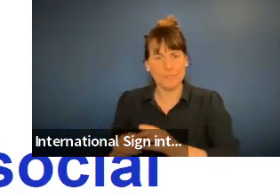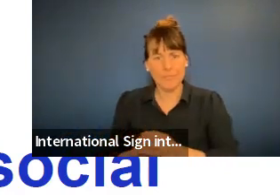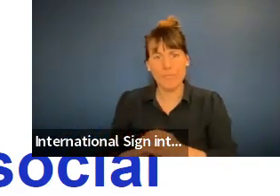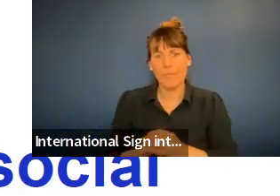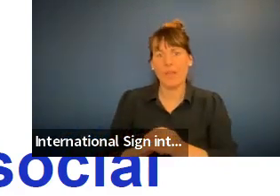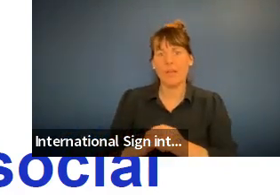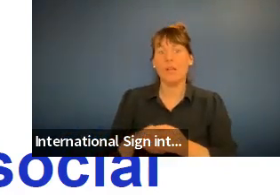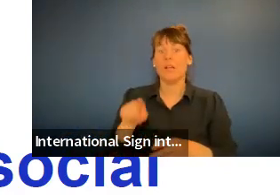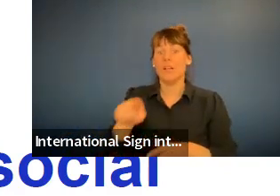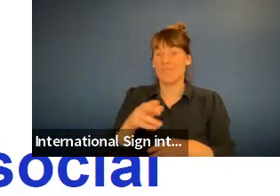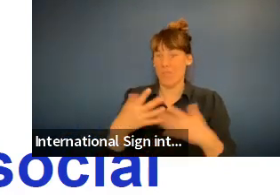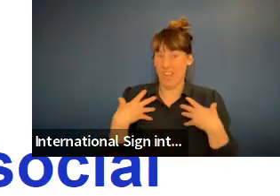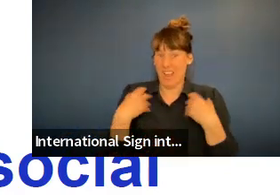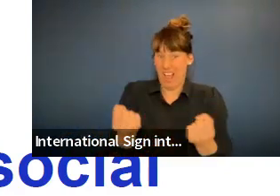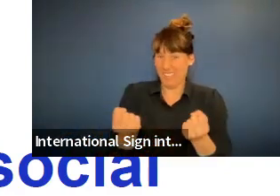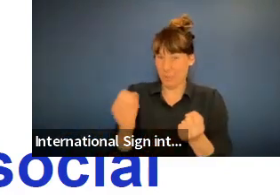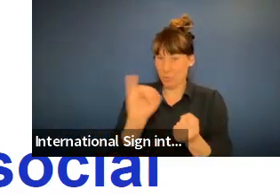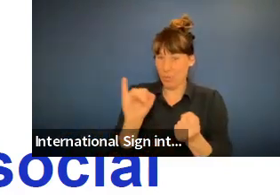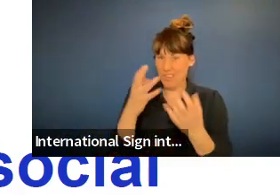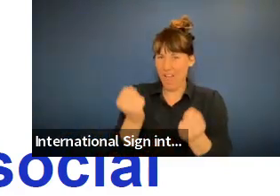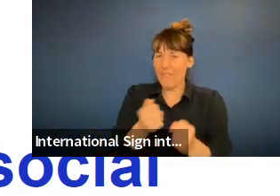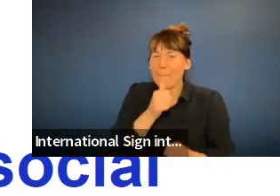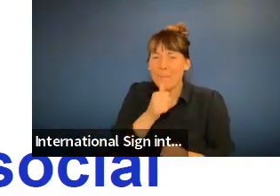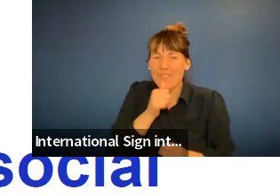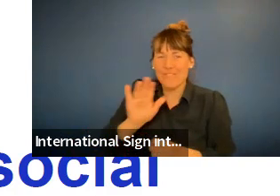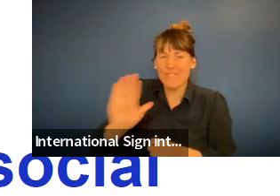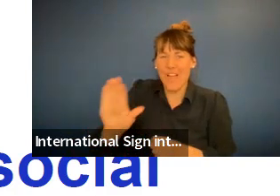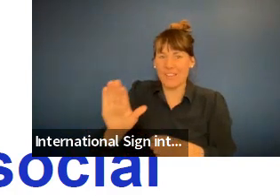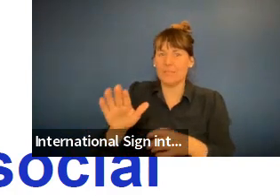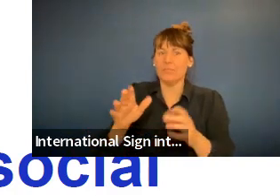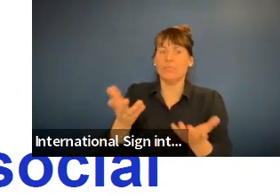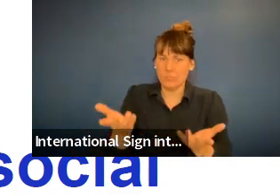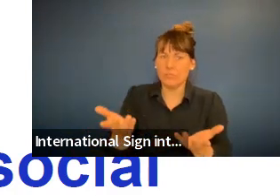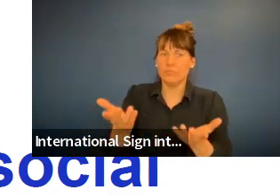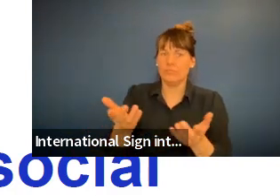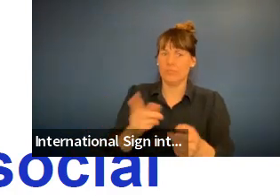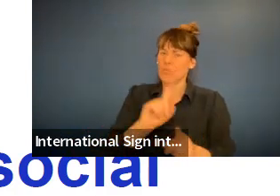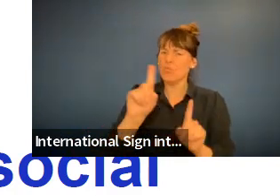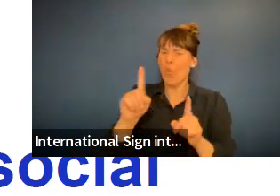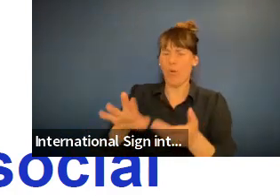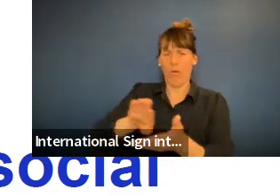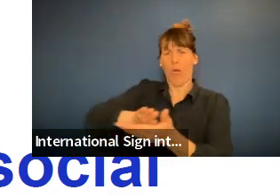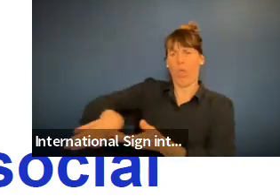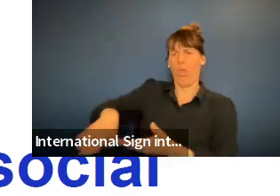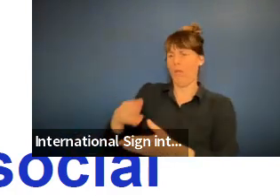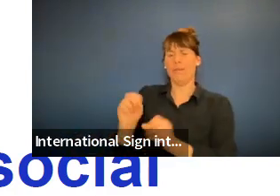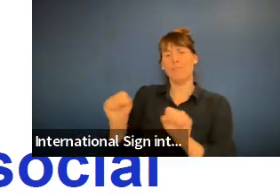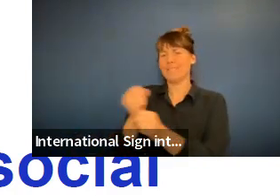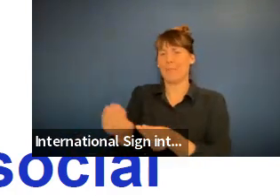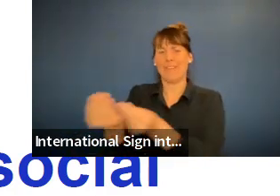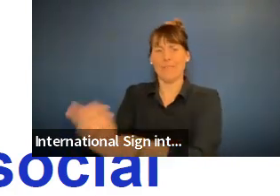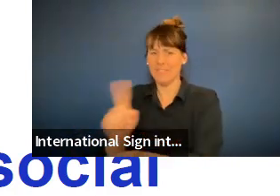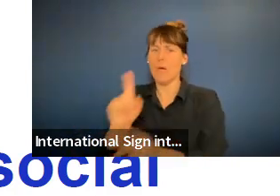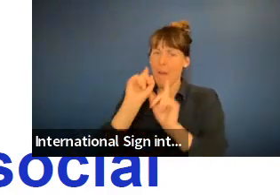considered within the context of broader health system strengthening. So ensuring that there is a good availability, quality,